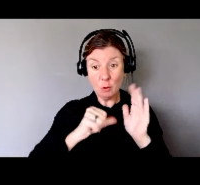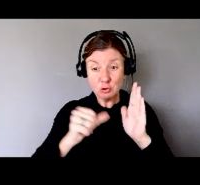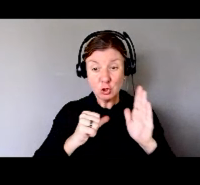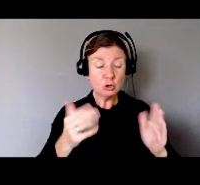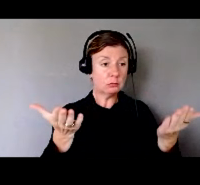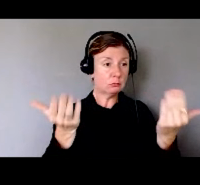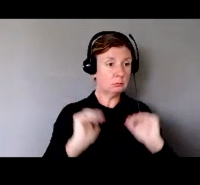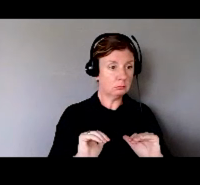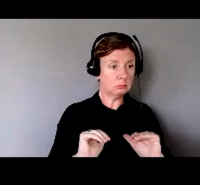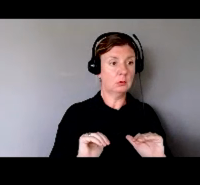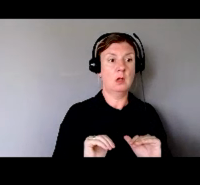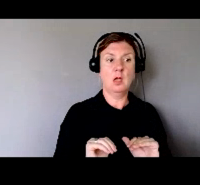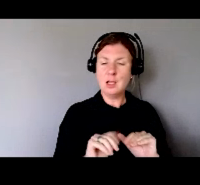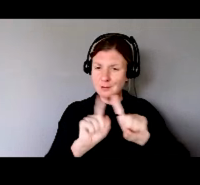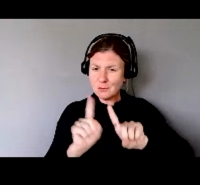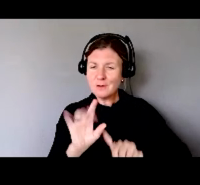open programming space.